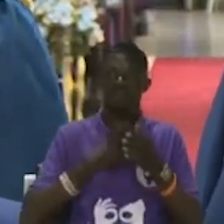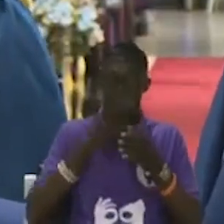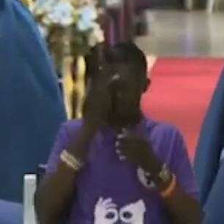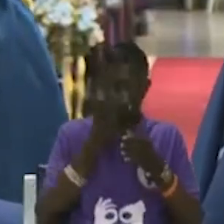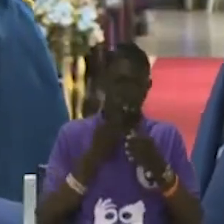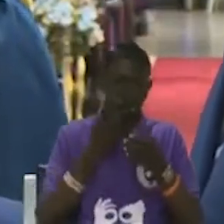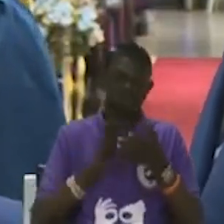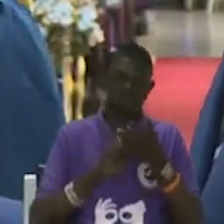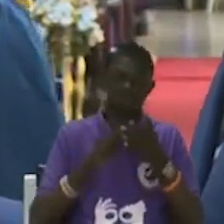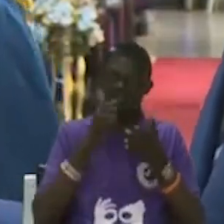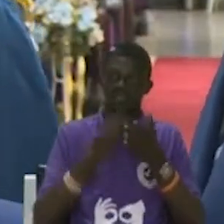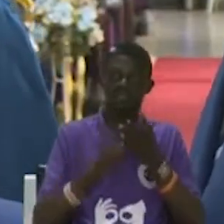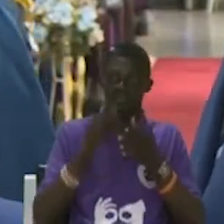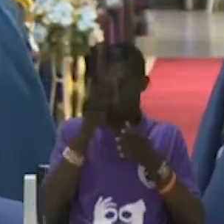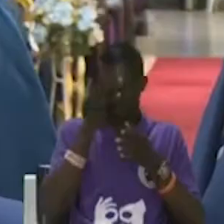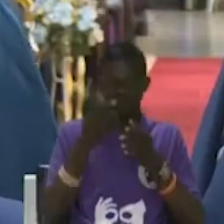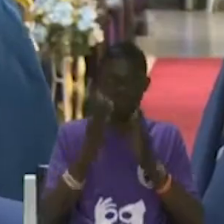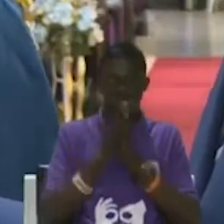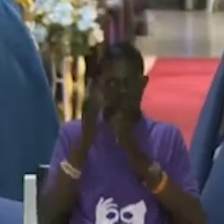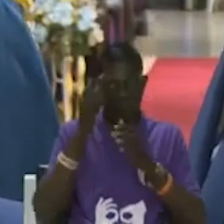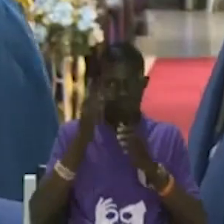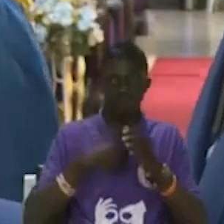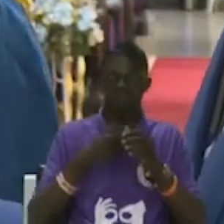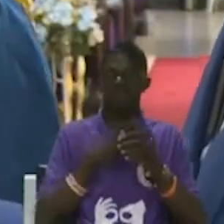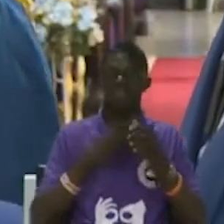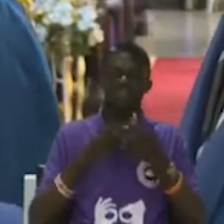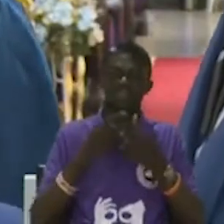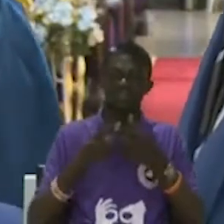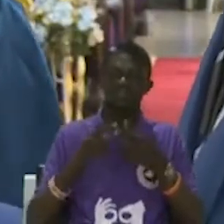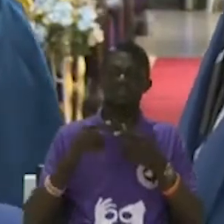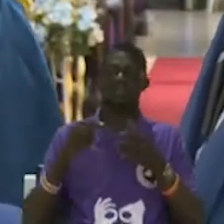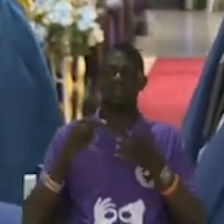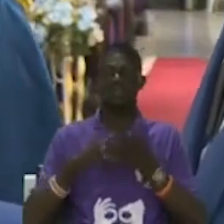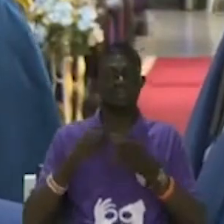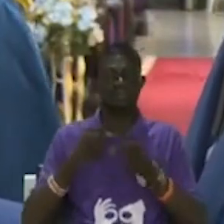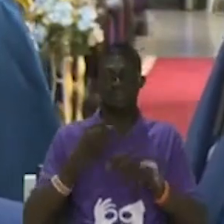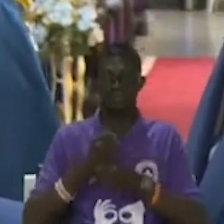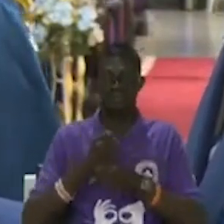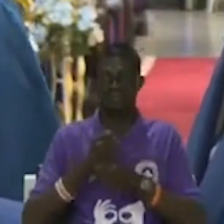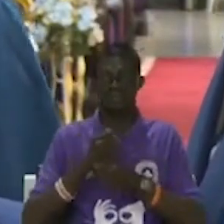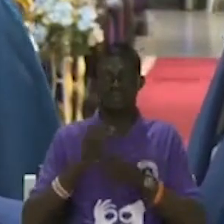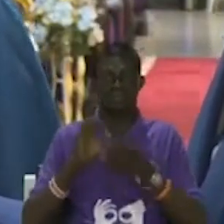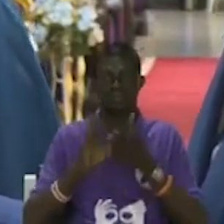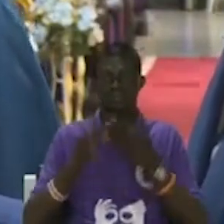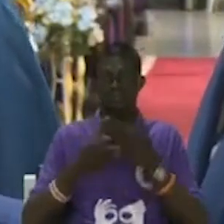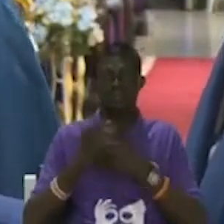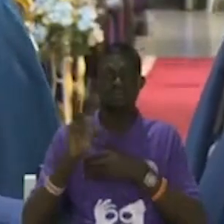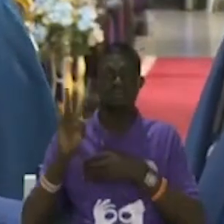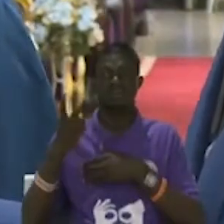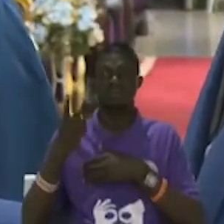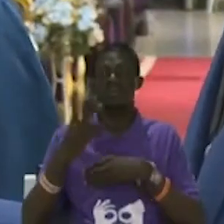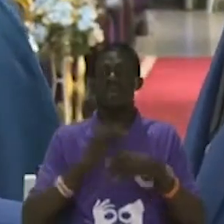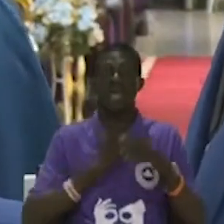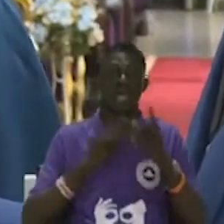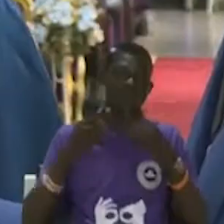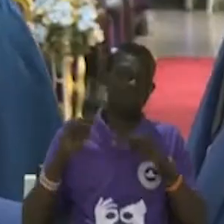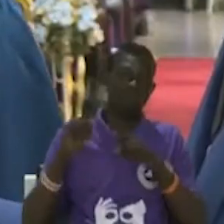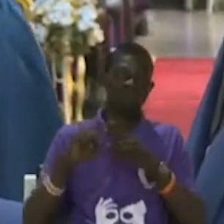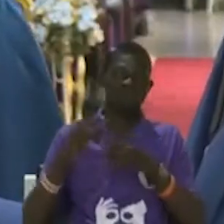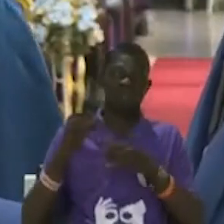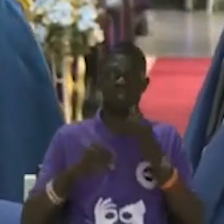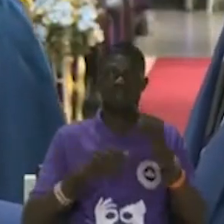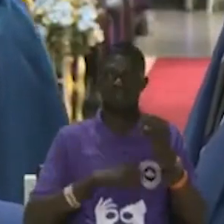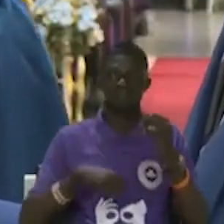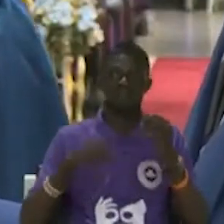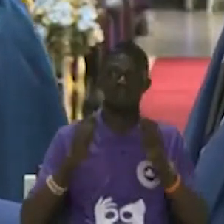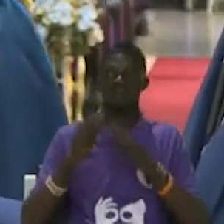wrote letters. Daddy prayed for me. And this year, February 2, I went for my last surgery, which was